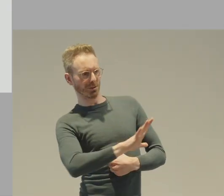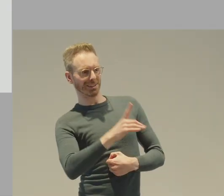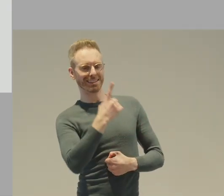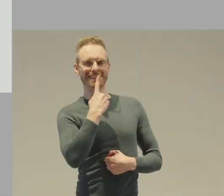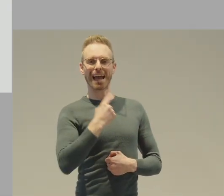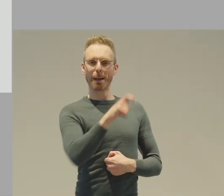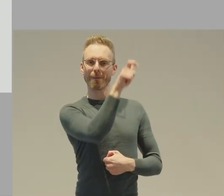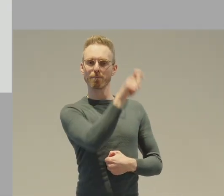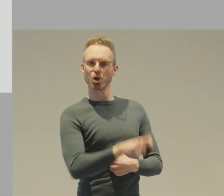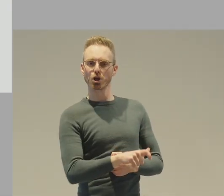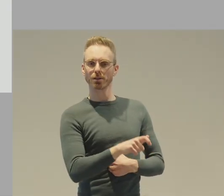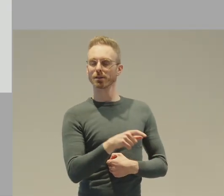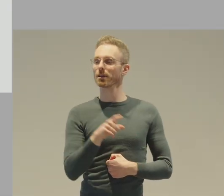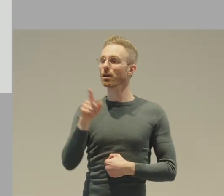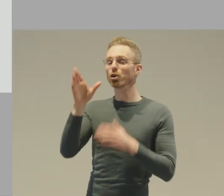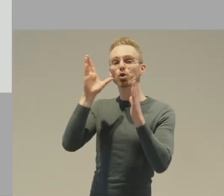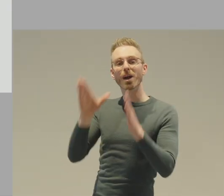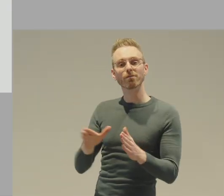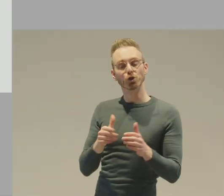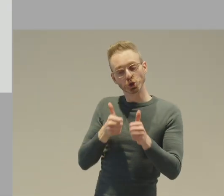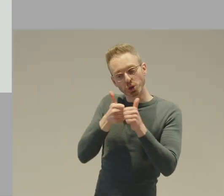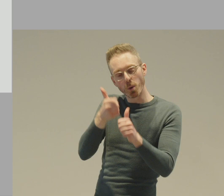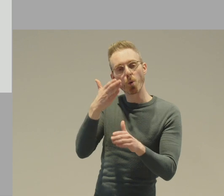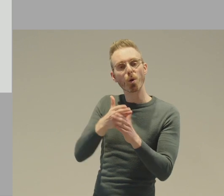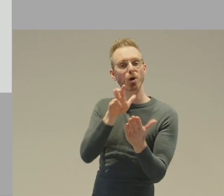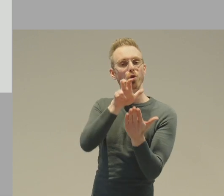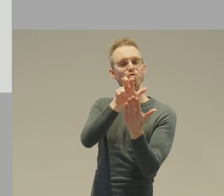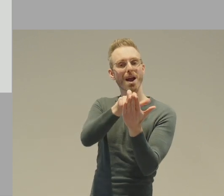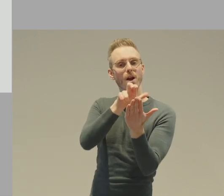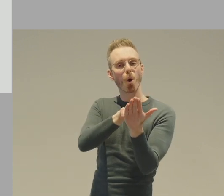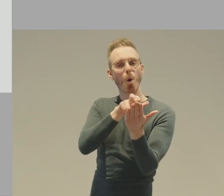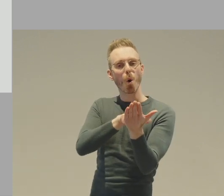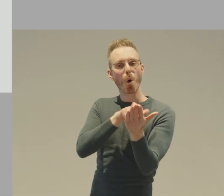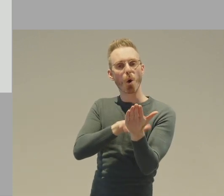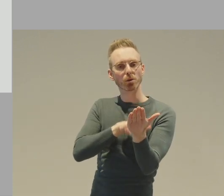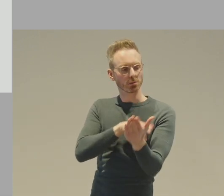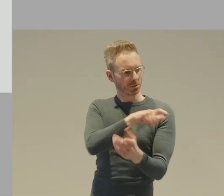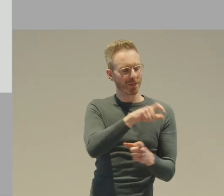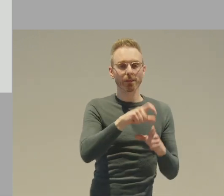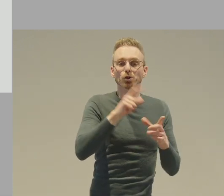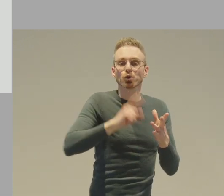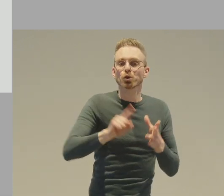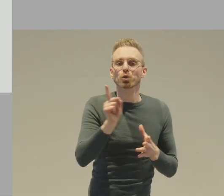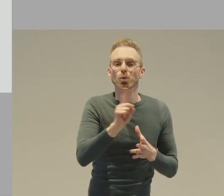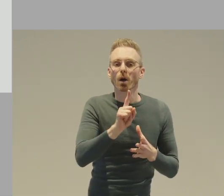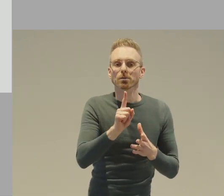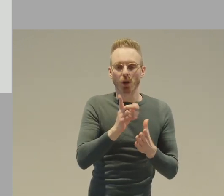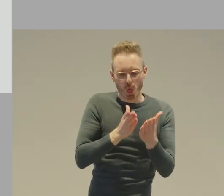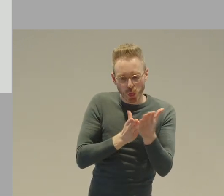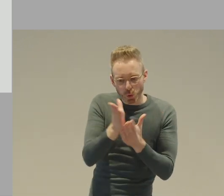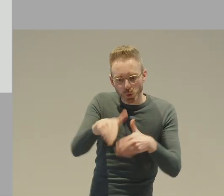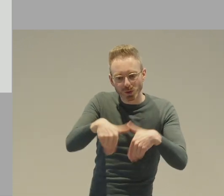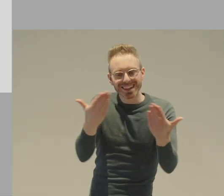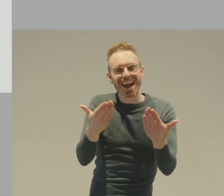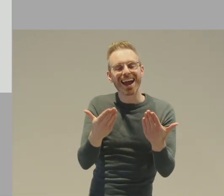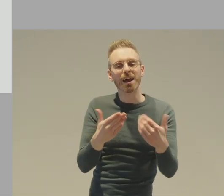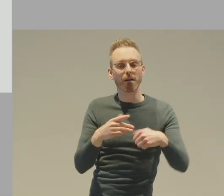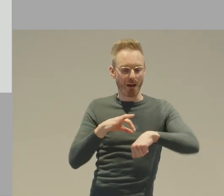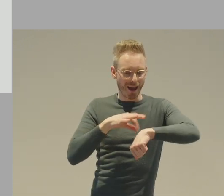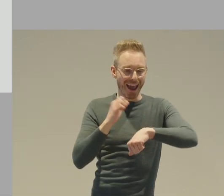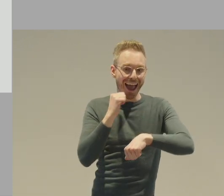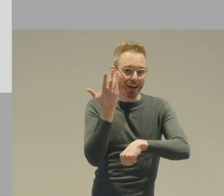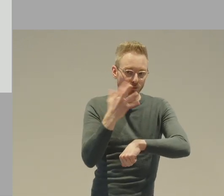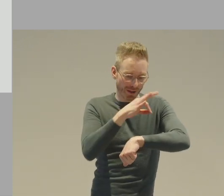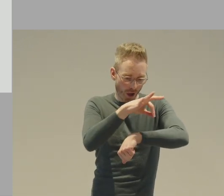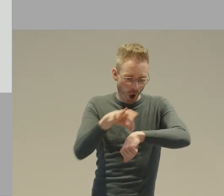record of the tasks that the support worker does. It's an hourly breakdown. So they usually say to